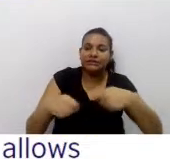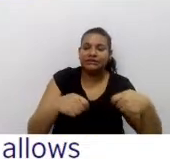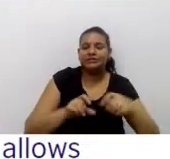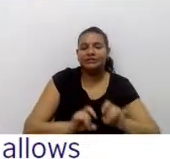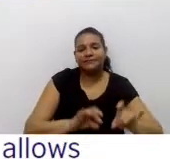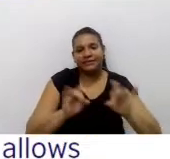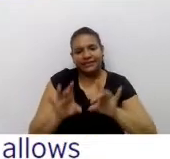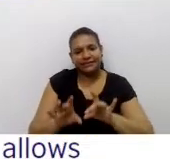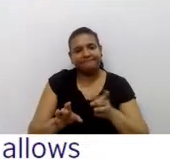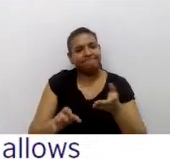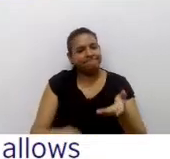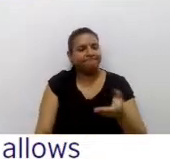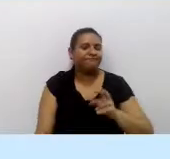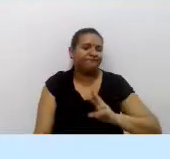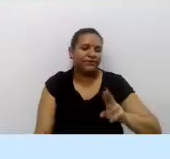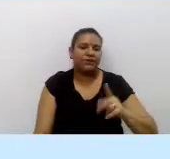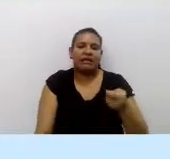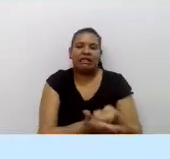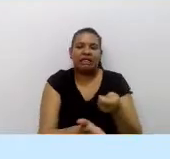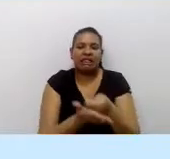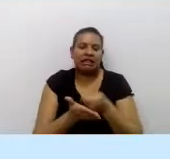do.